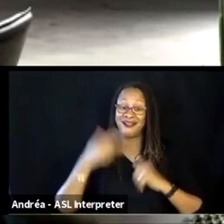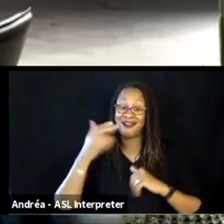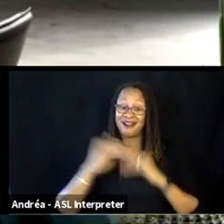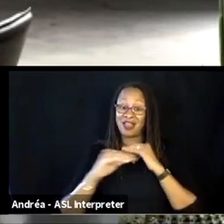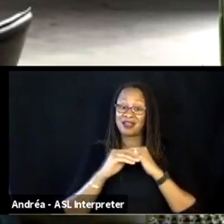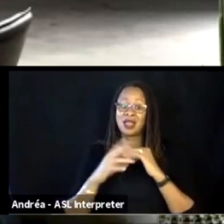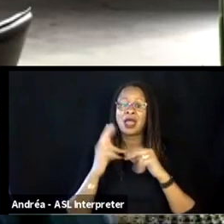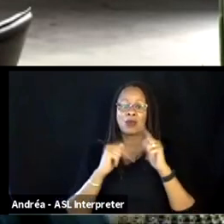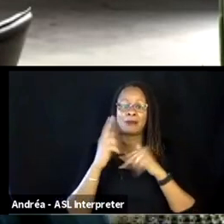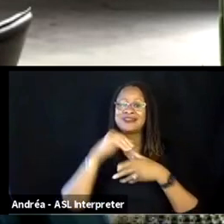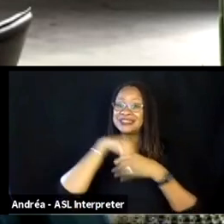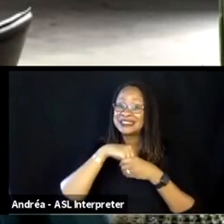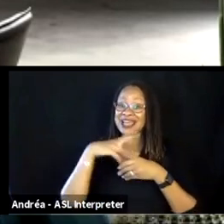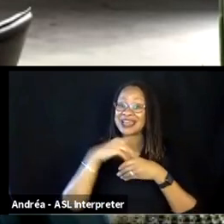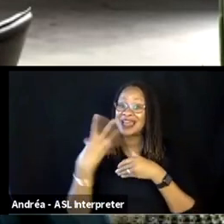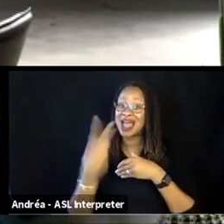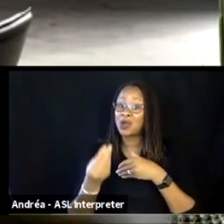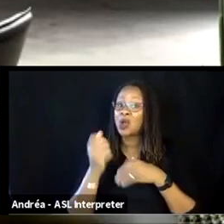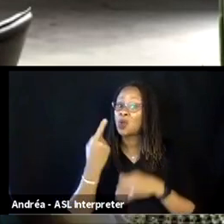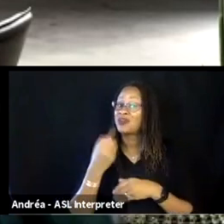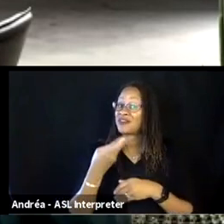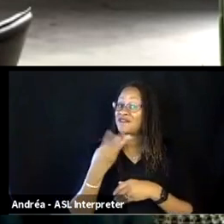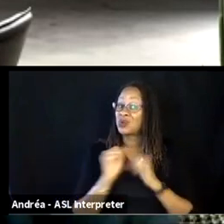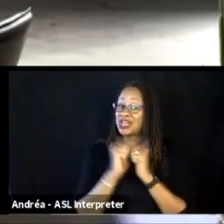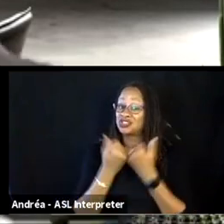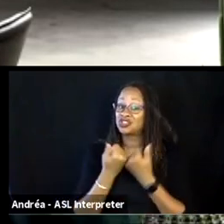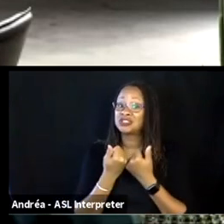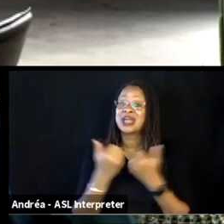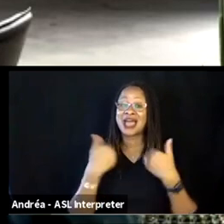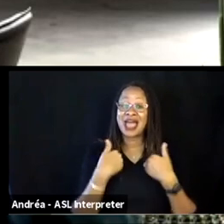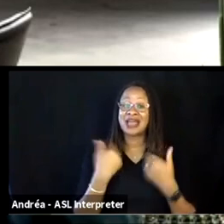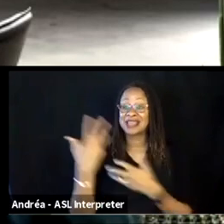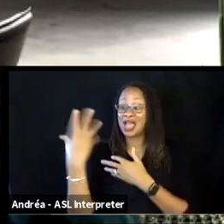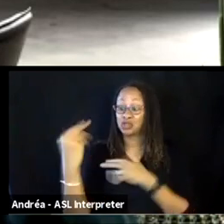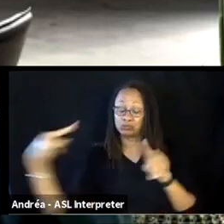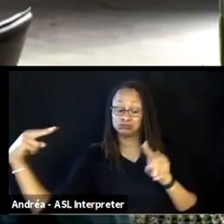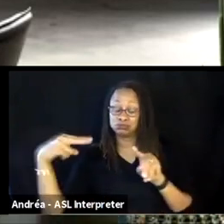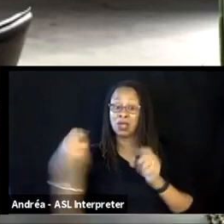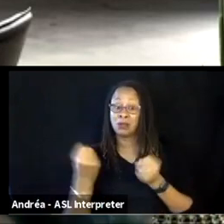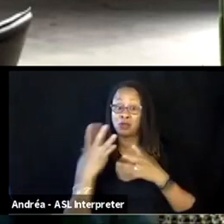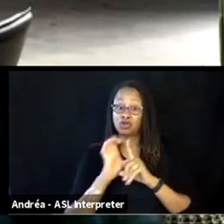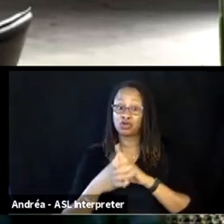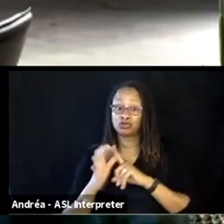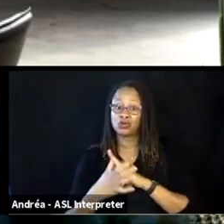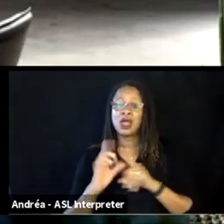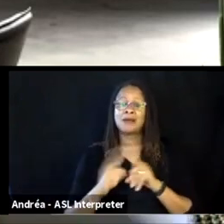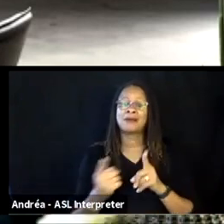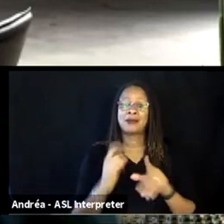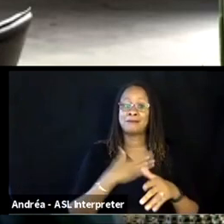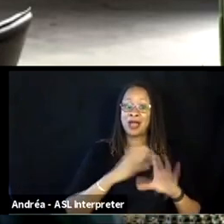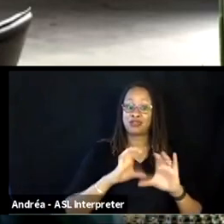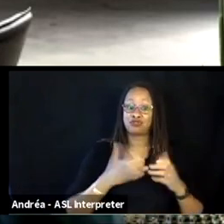We're built inside and out. We're one of the few agencies that has not only the external view with multicultural, but the group I run is